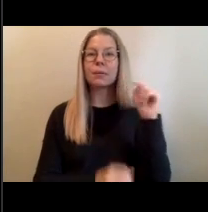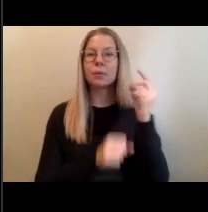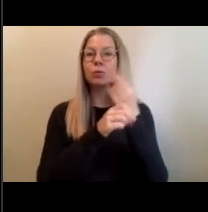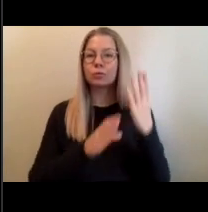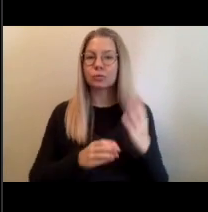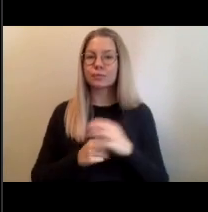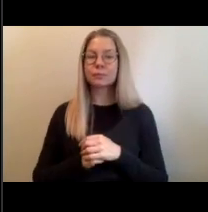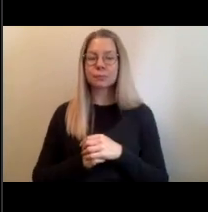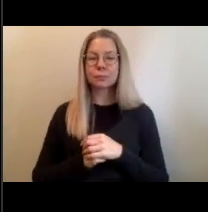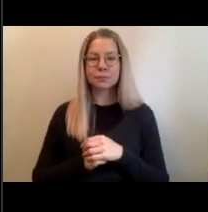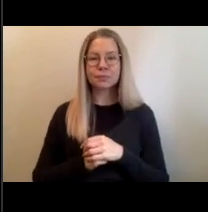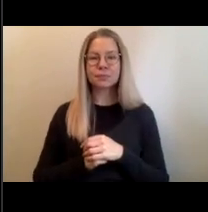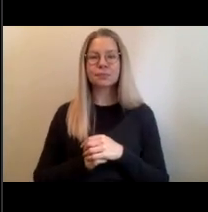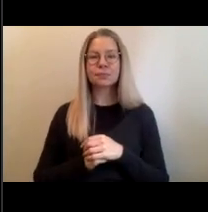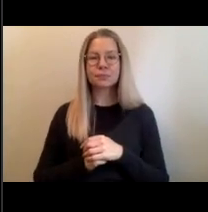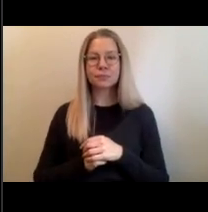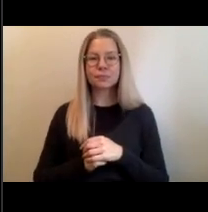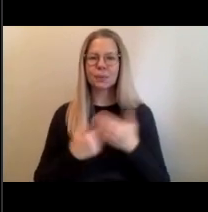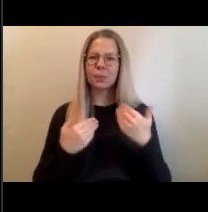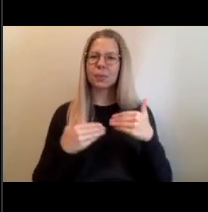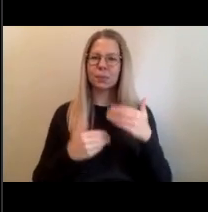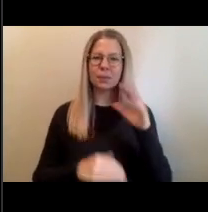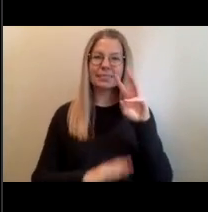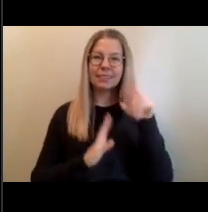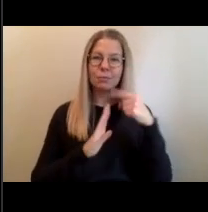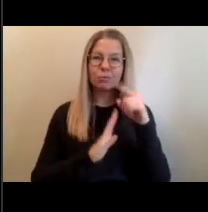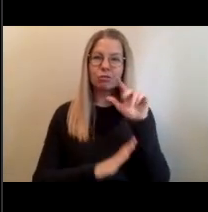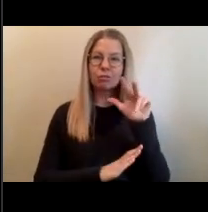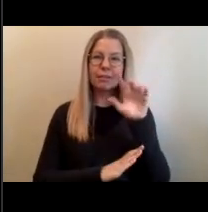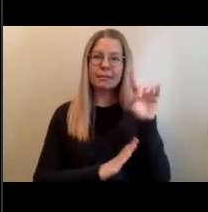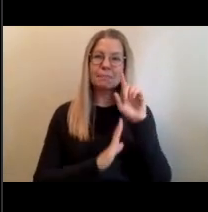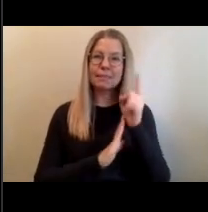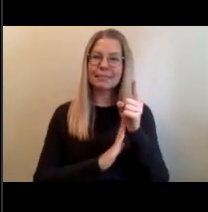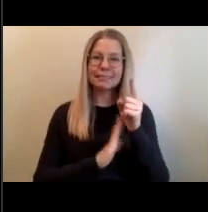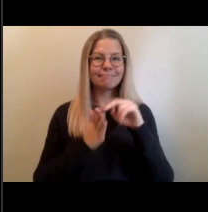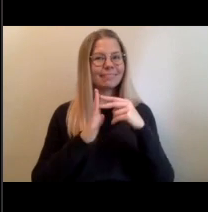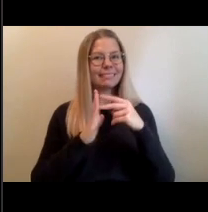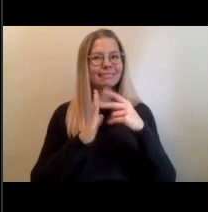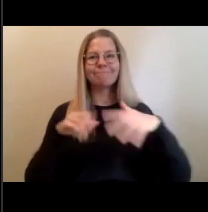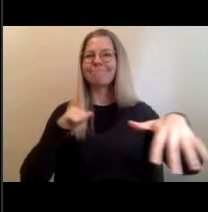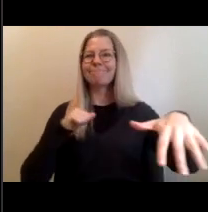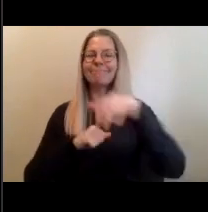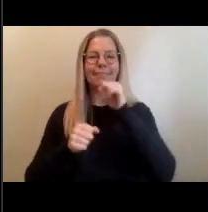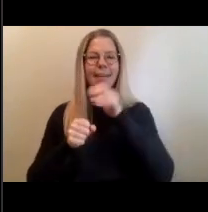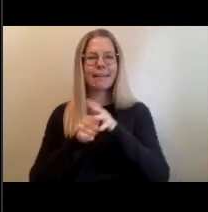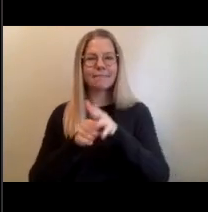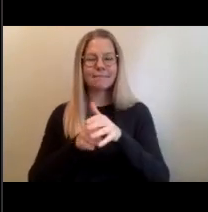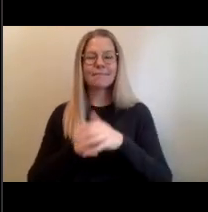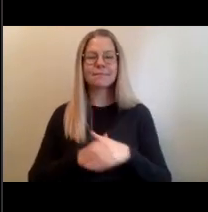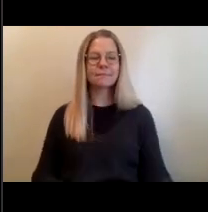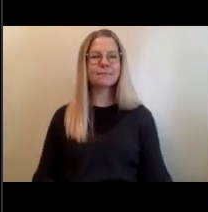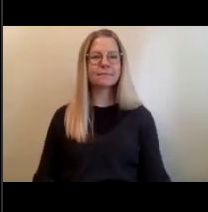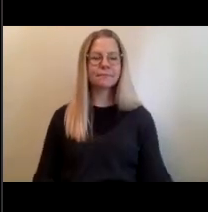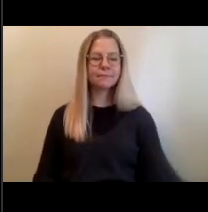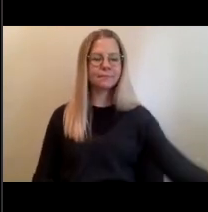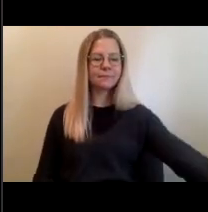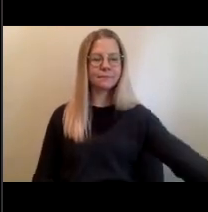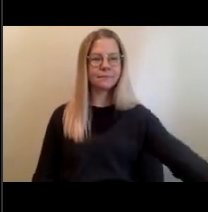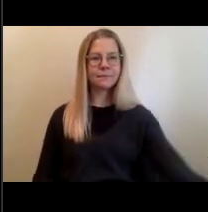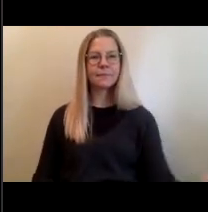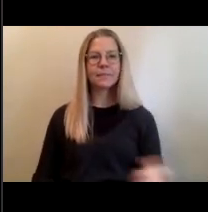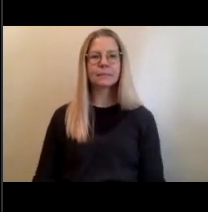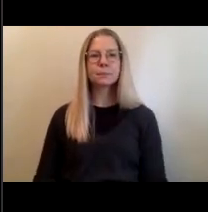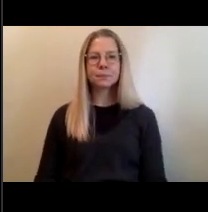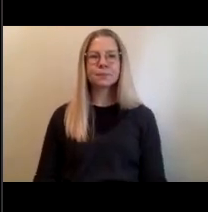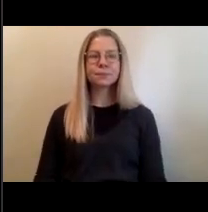see that as a society, we're just not getting enough sleep. This is what I call elite sleep. This is the data that you would be able to